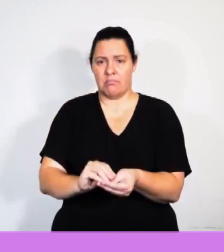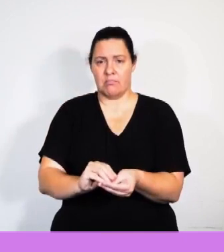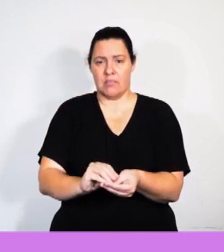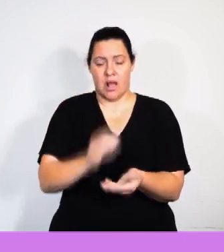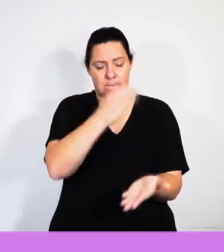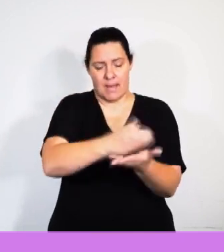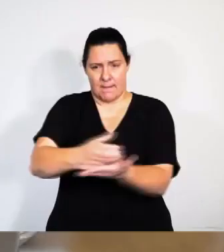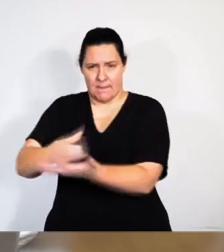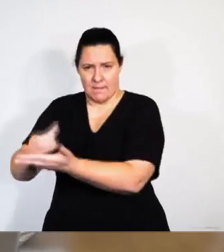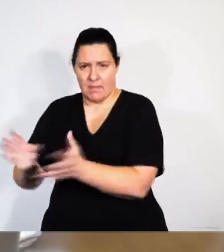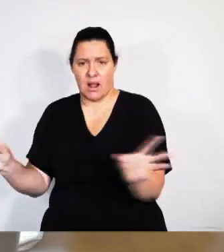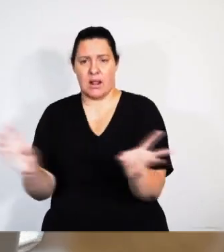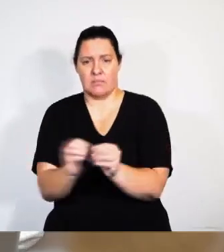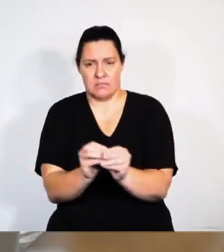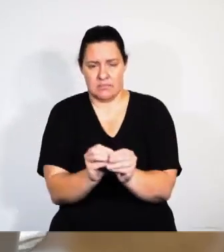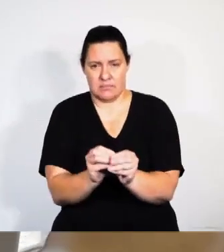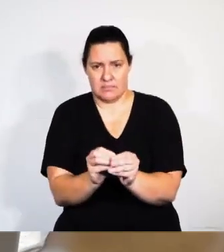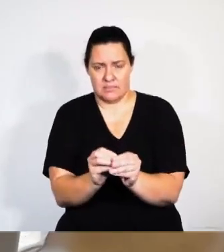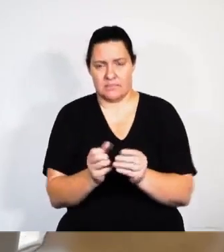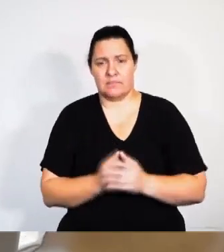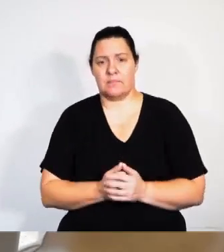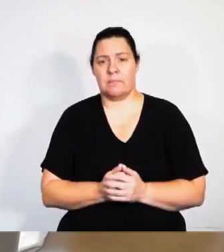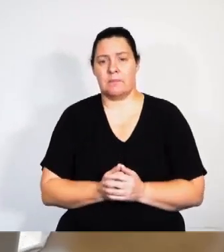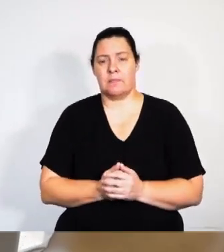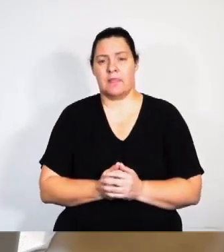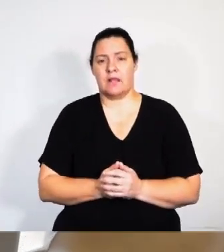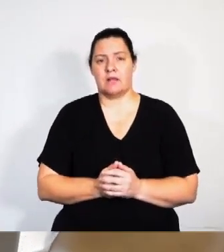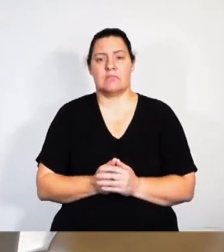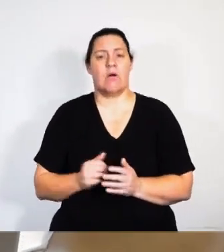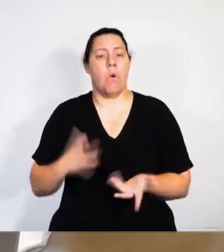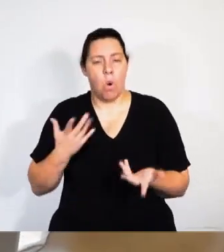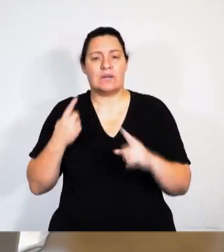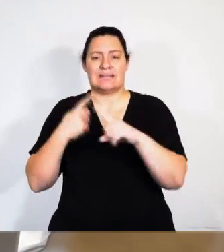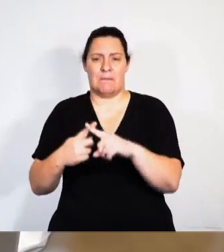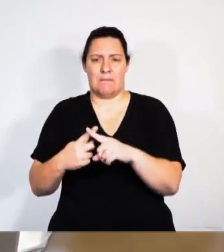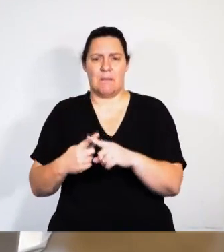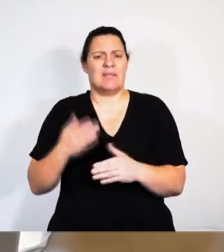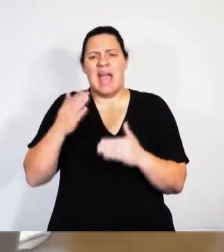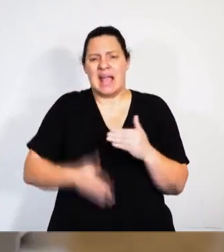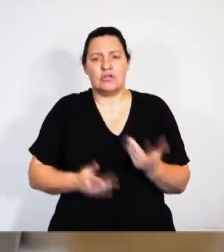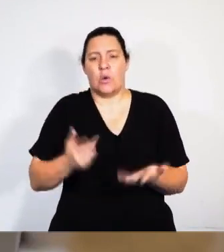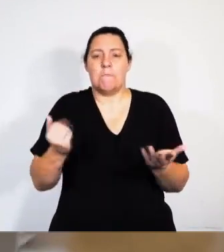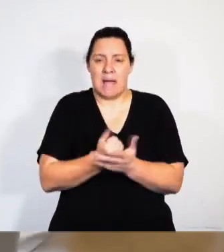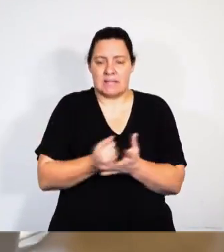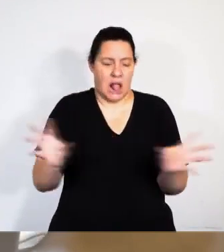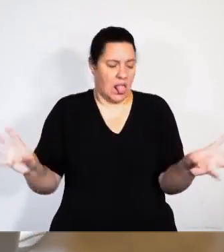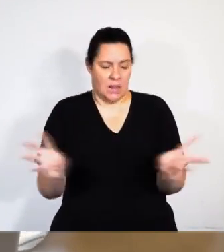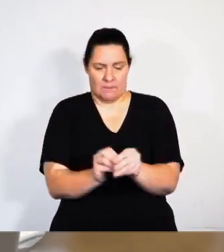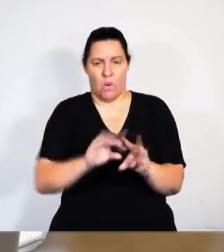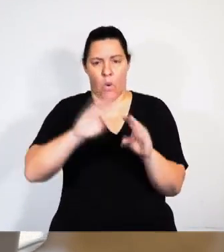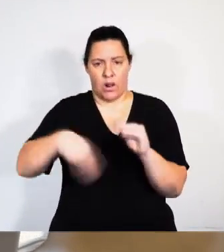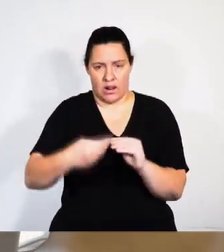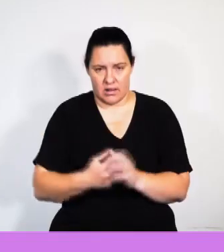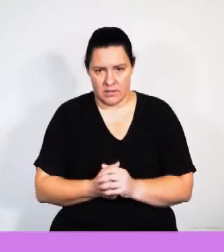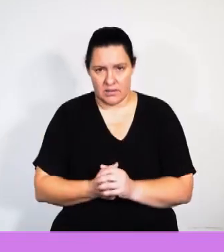mass. In mass-lit, total simply means you will have to add or you multiply, but at the end of the day, you combine